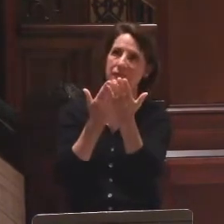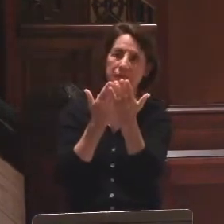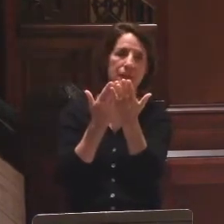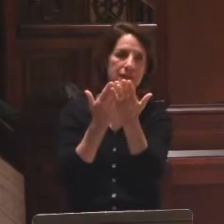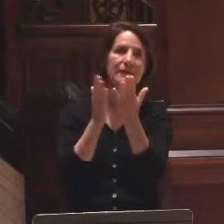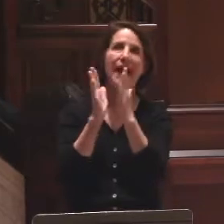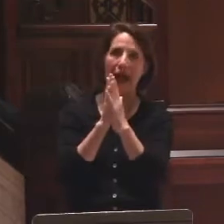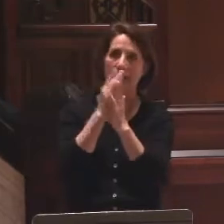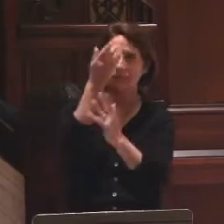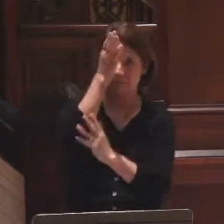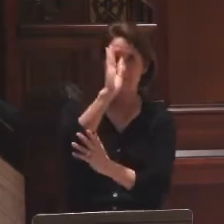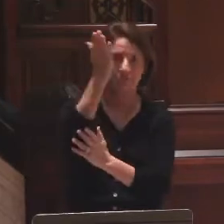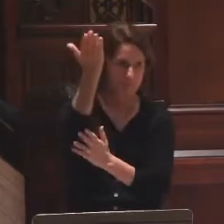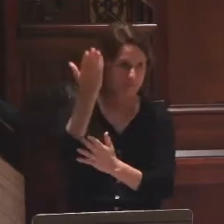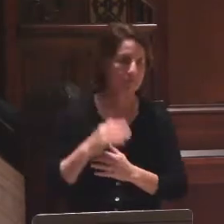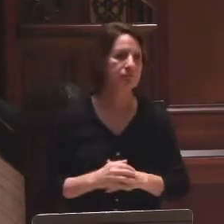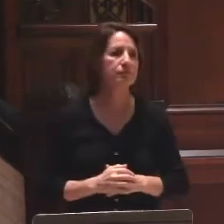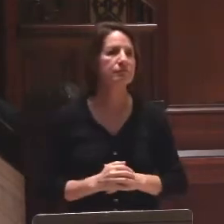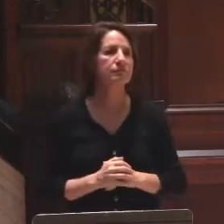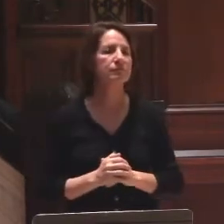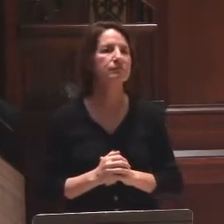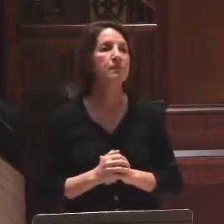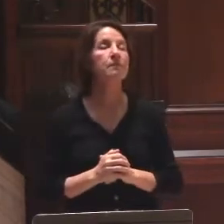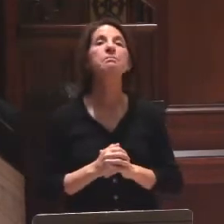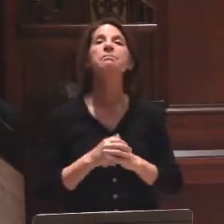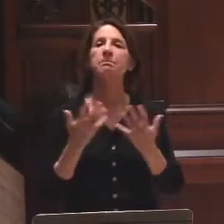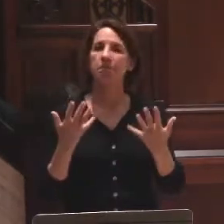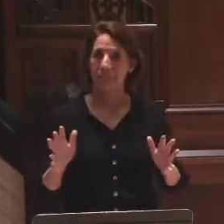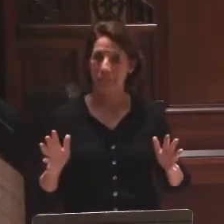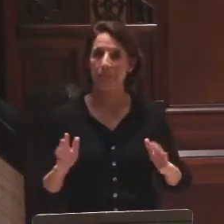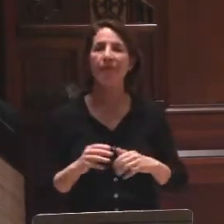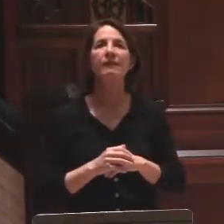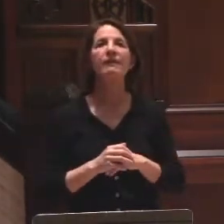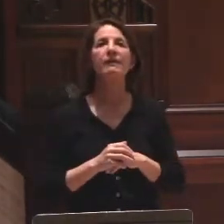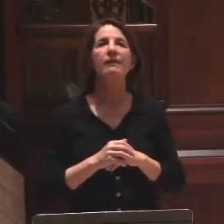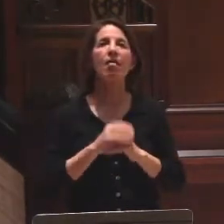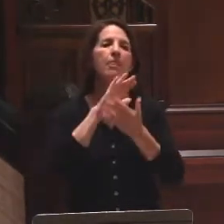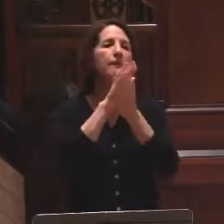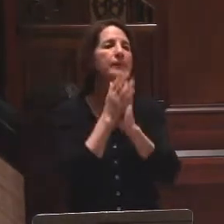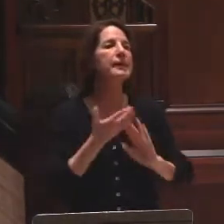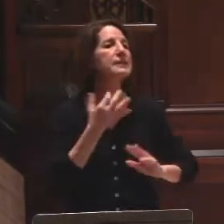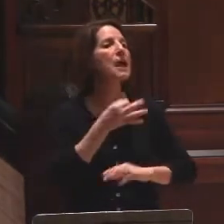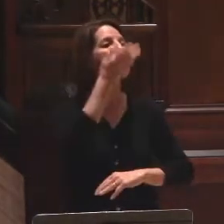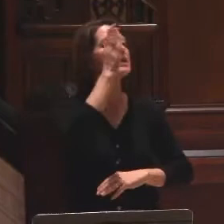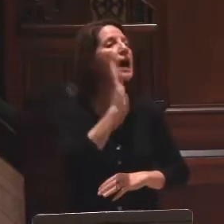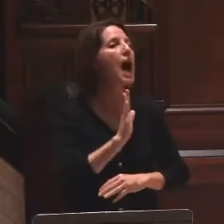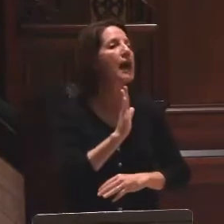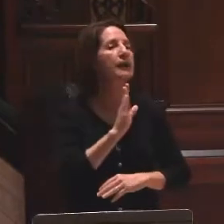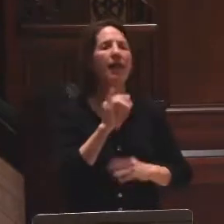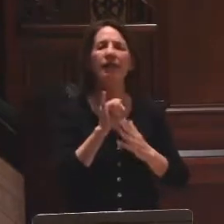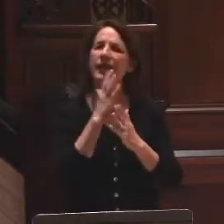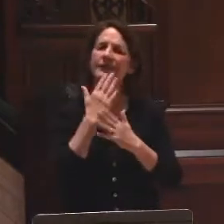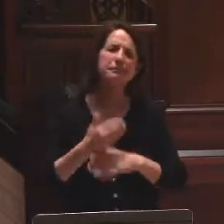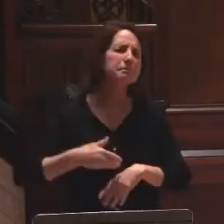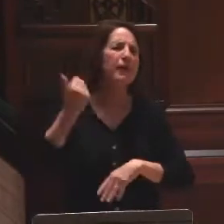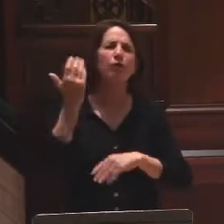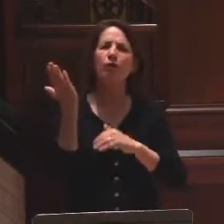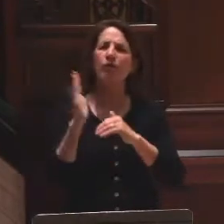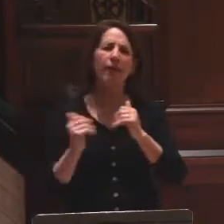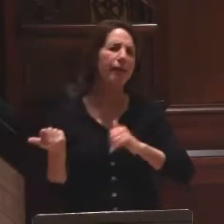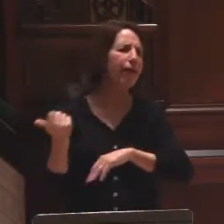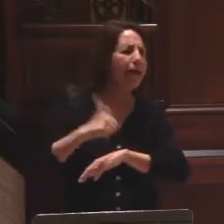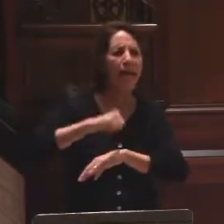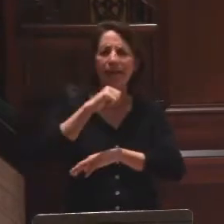known to God. Then the peace of God that surpasses all